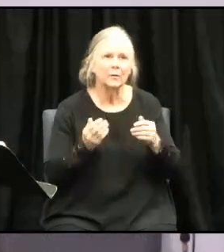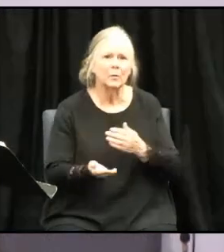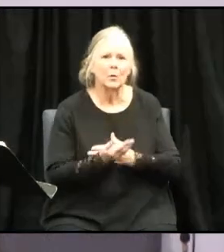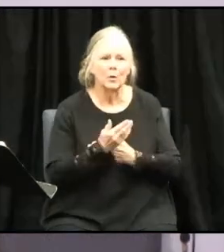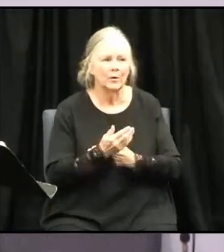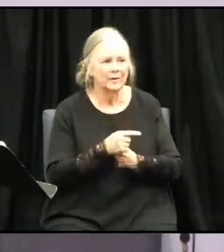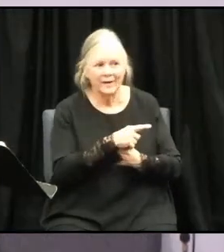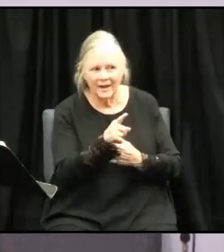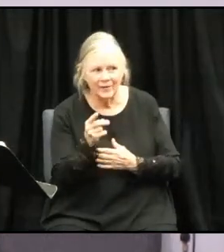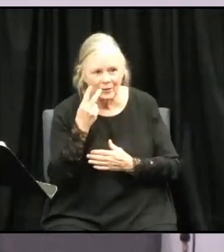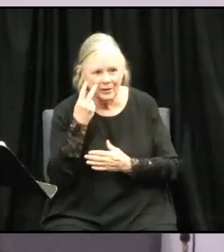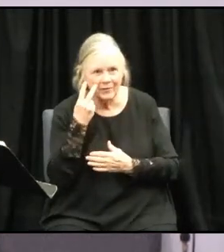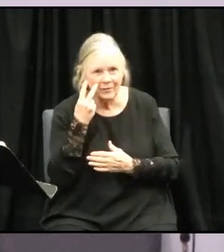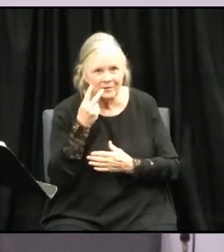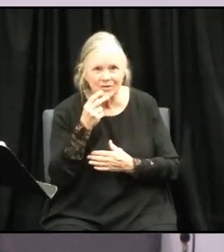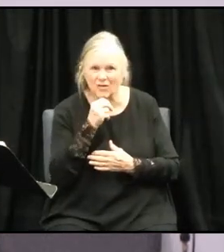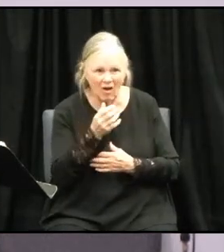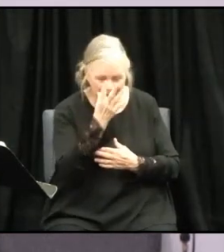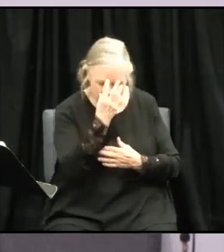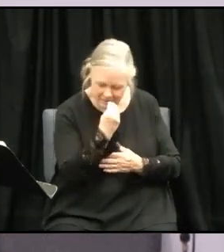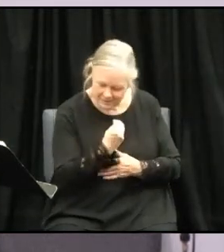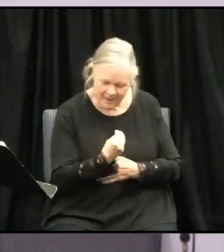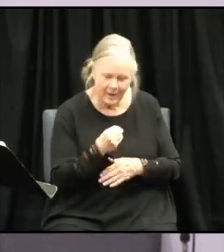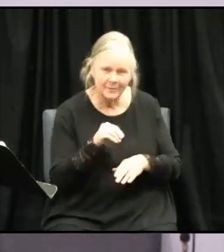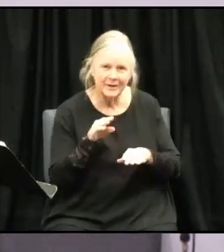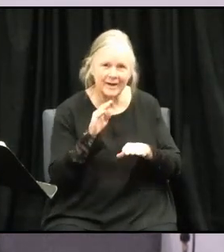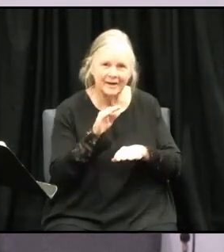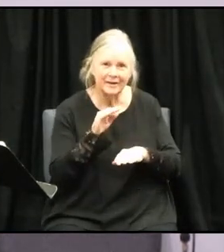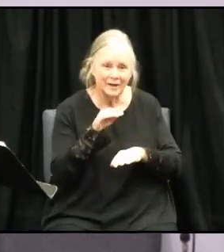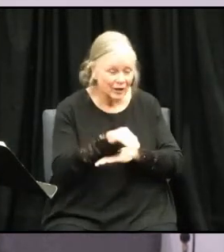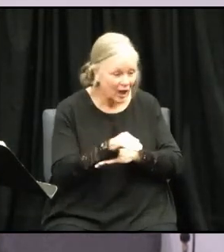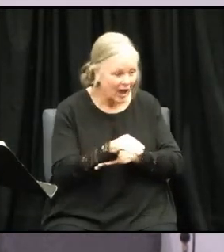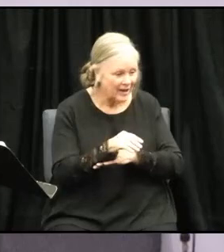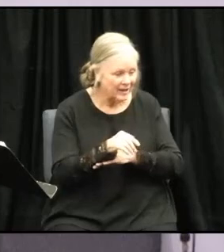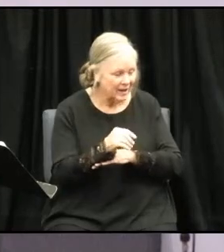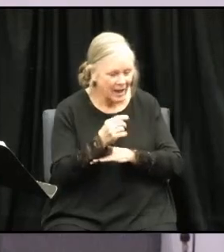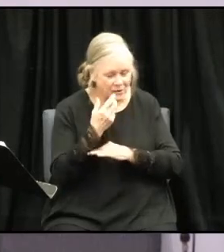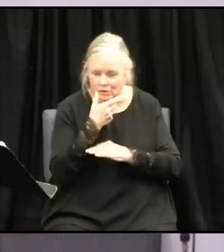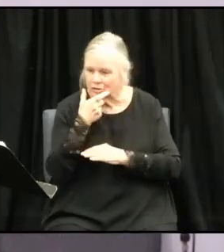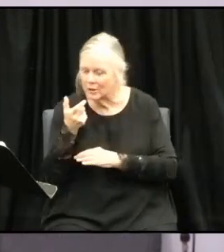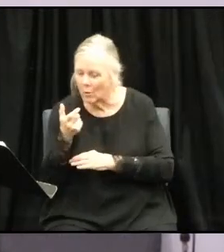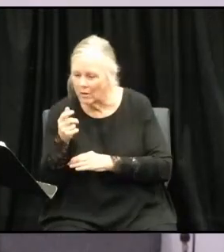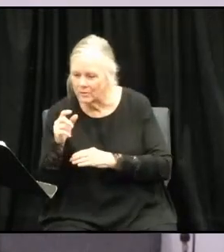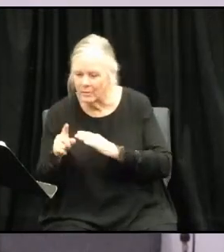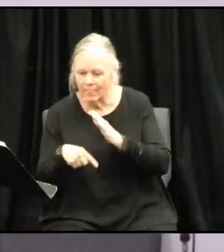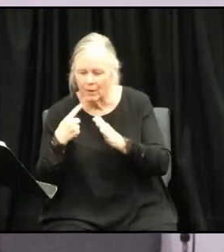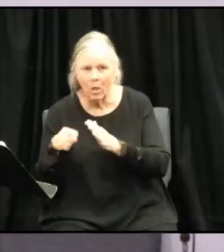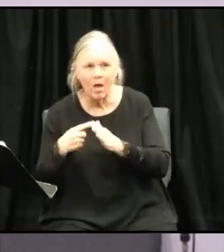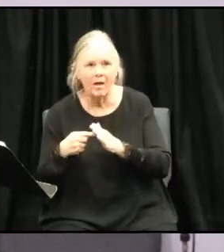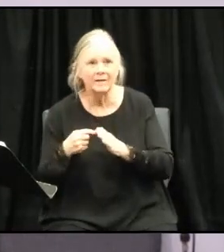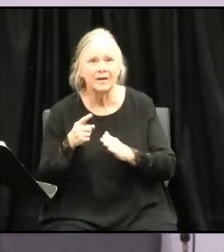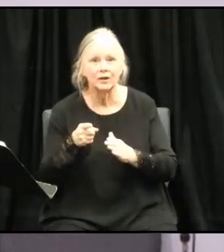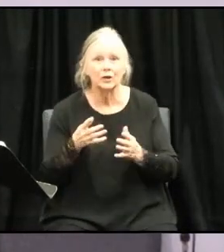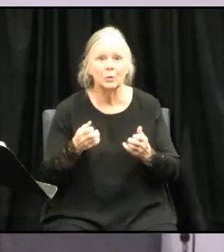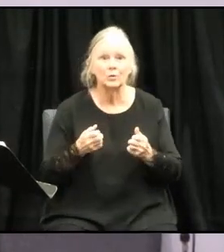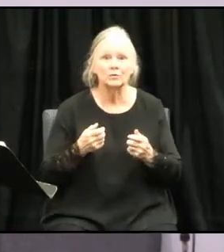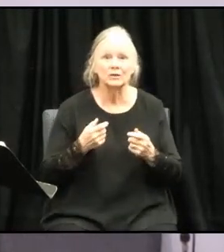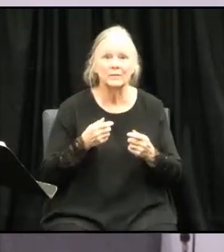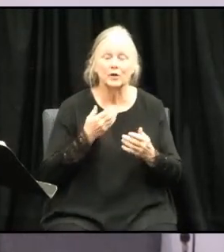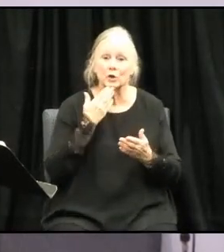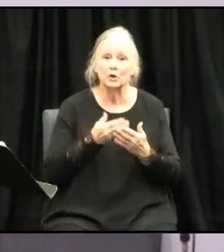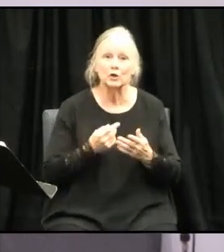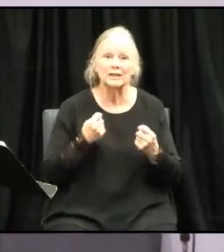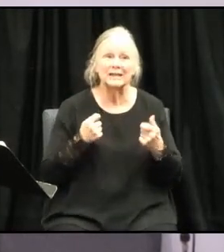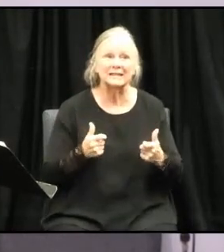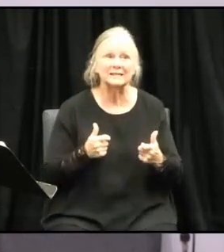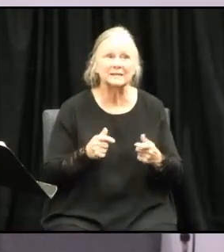been just watching that clock, just wishing you could go to sleep. You want to make it something good instantly? When